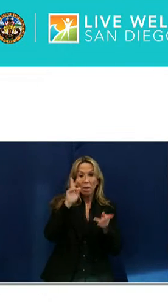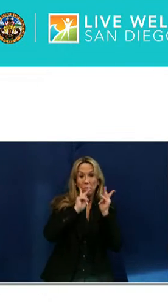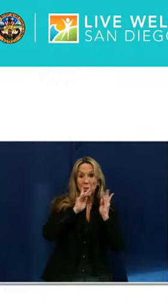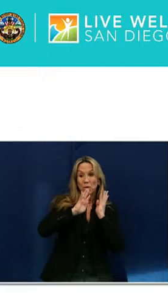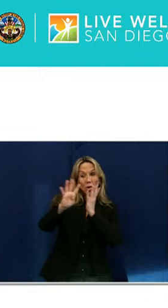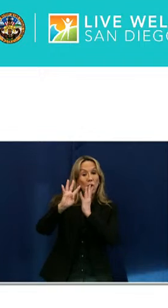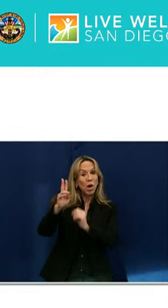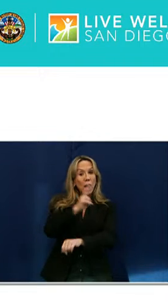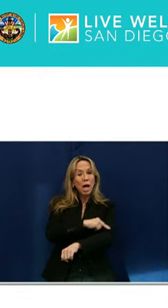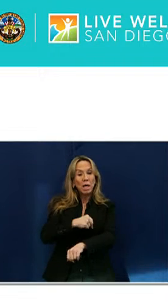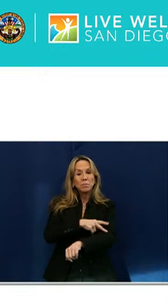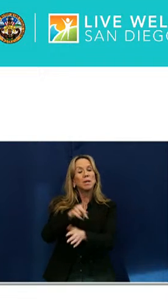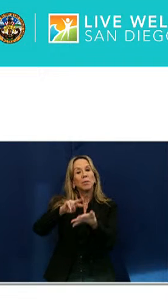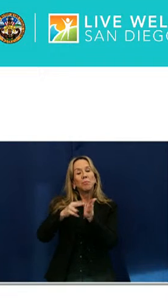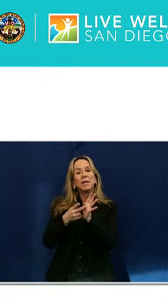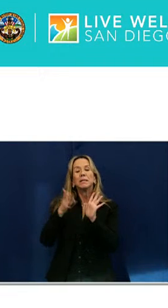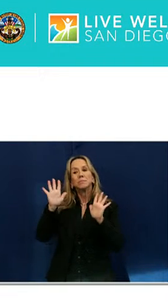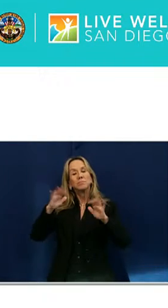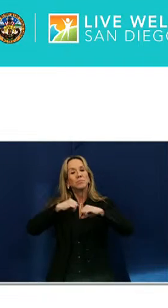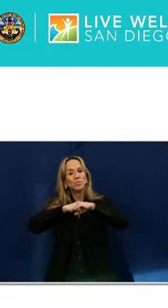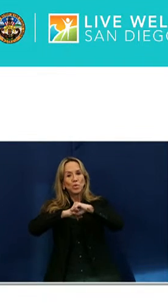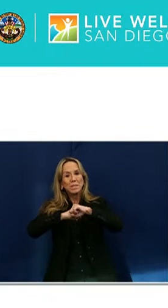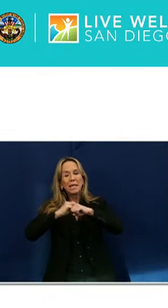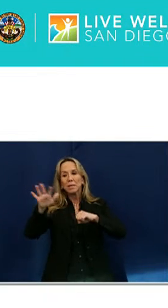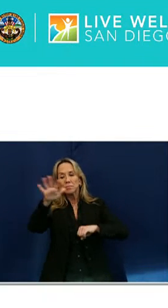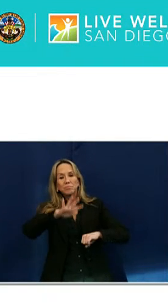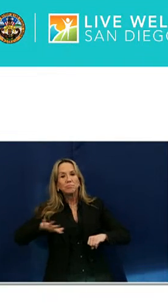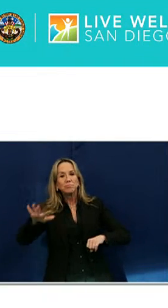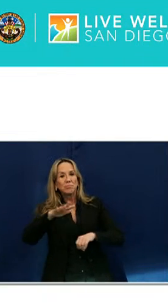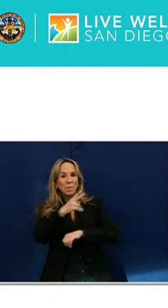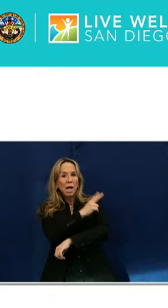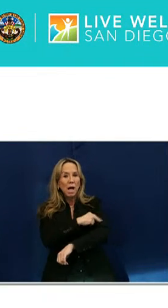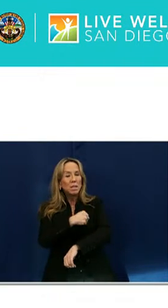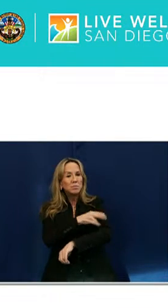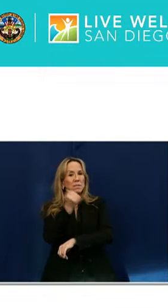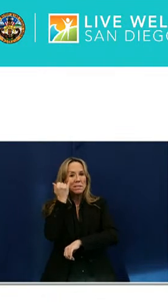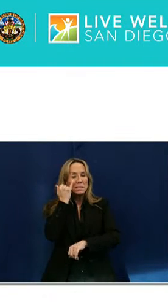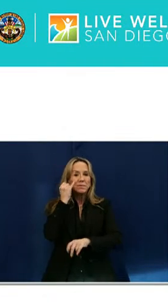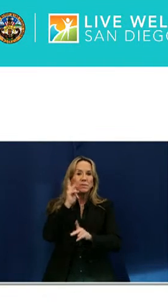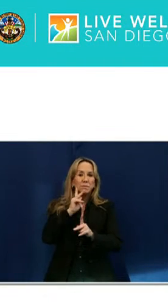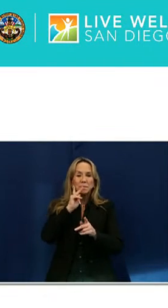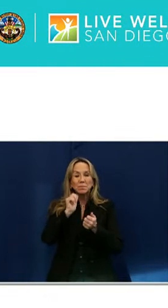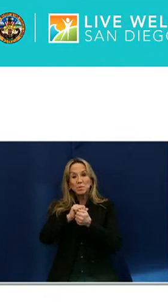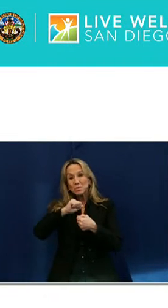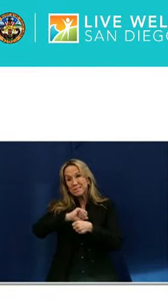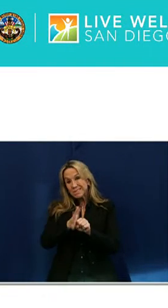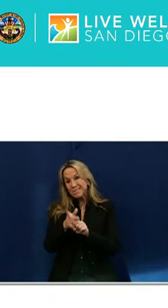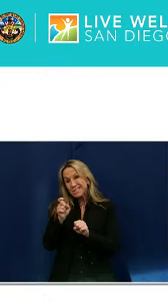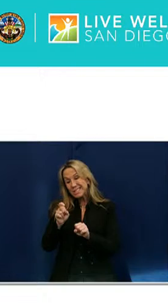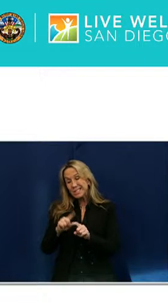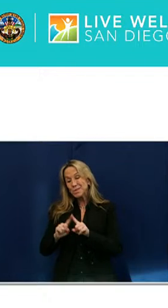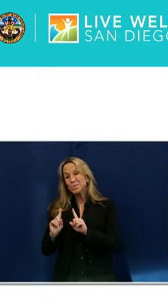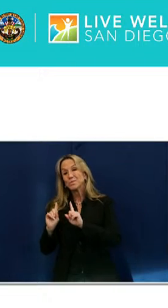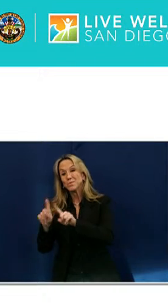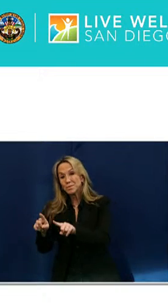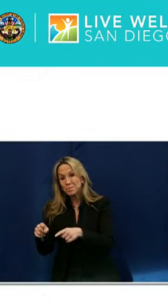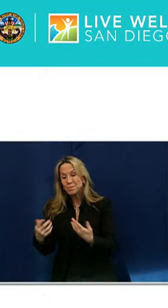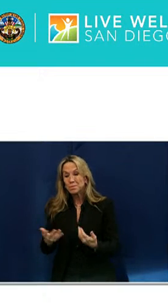the impact, protects the impact to our local hospitals and prevents the use of beds from